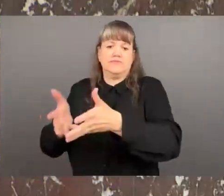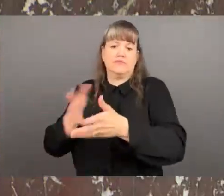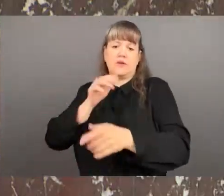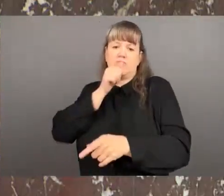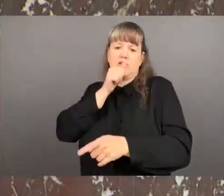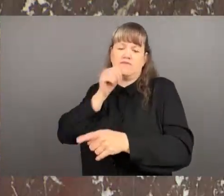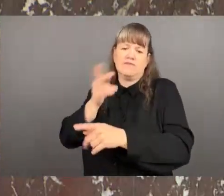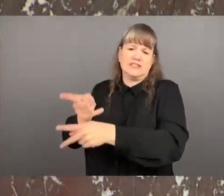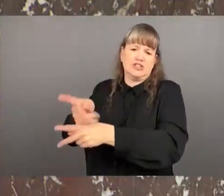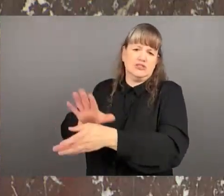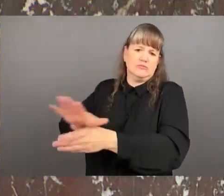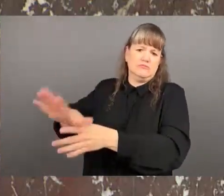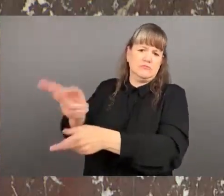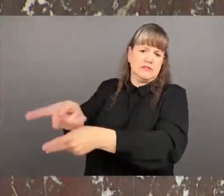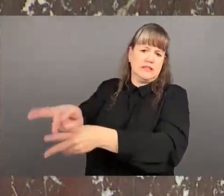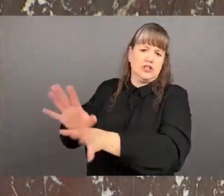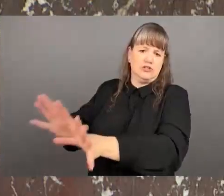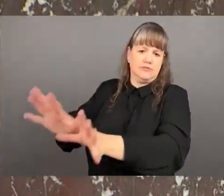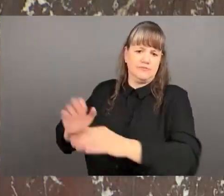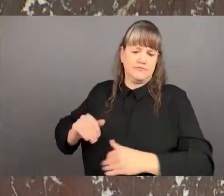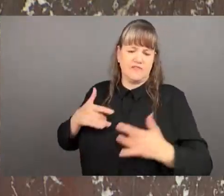price for that in our communities.